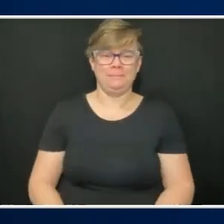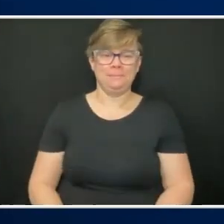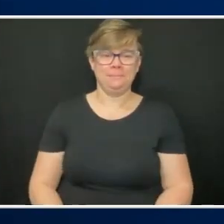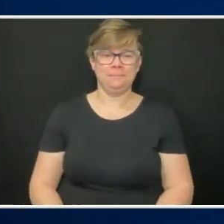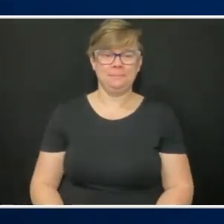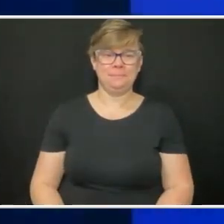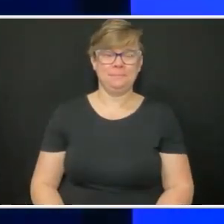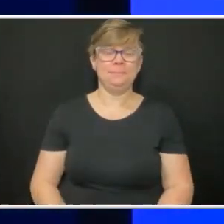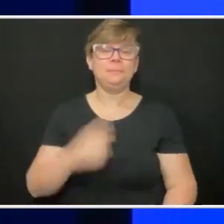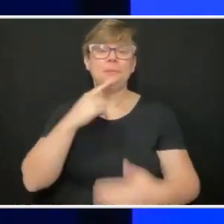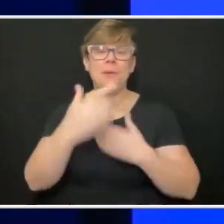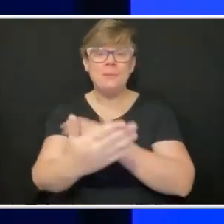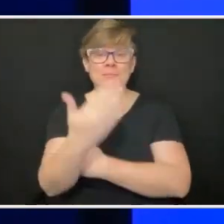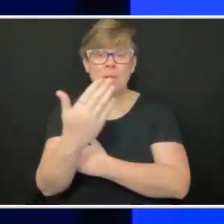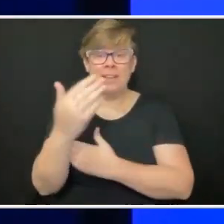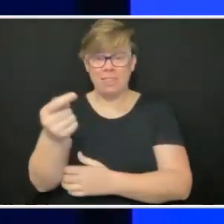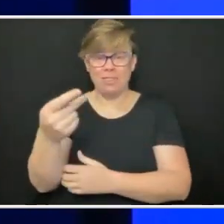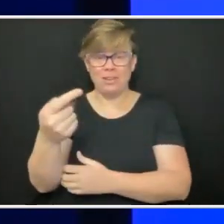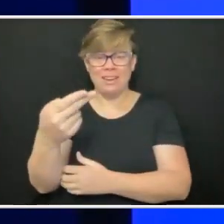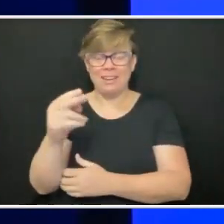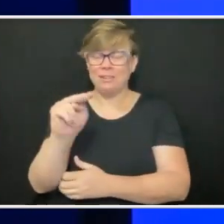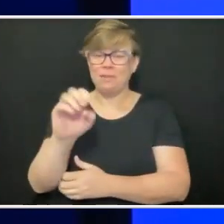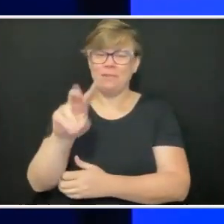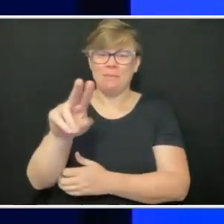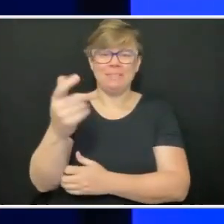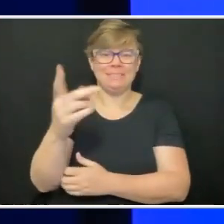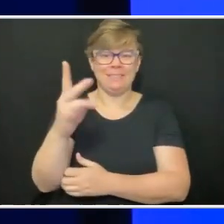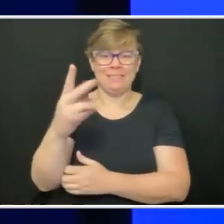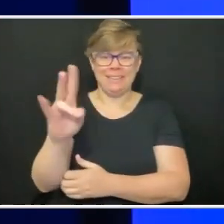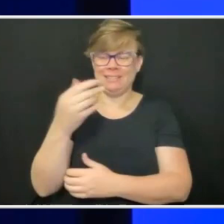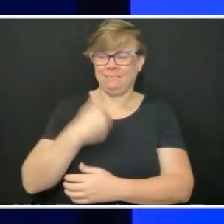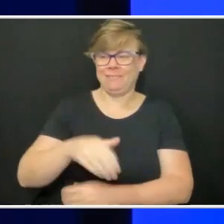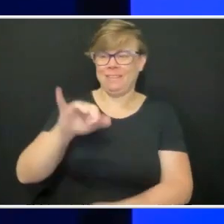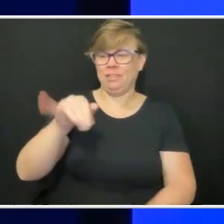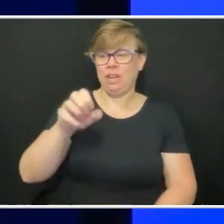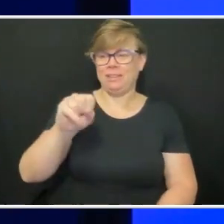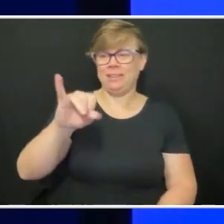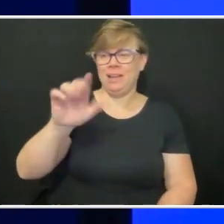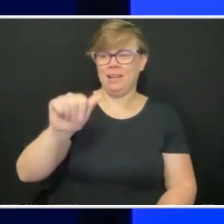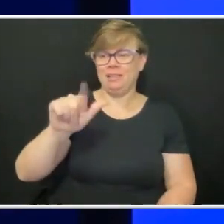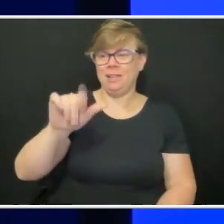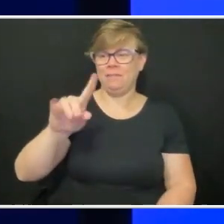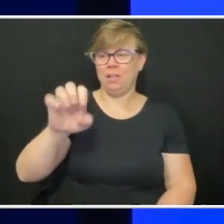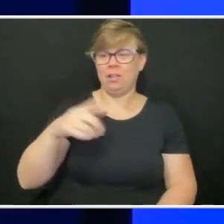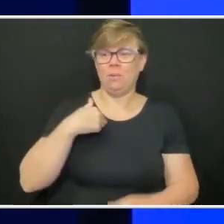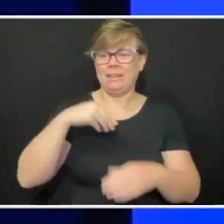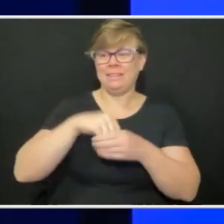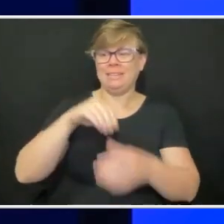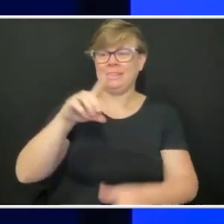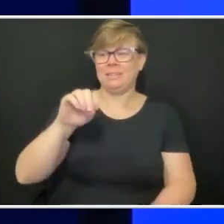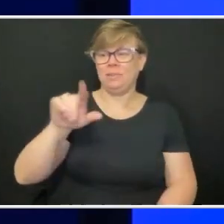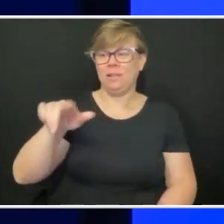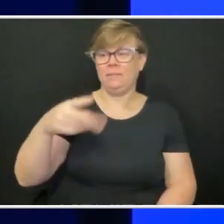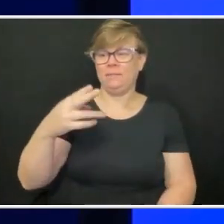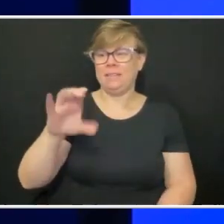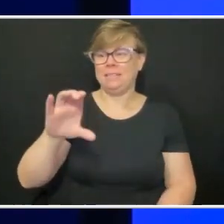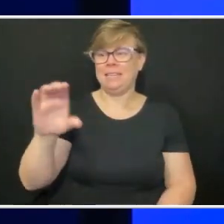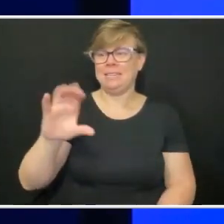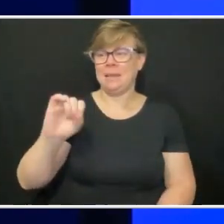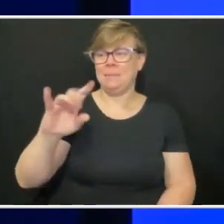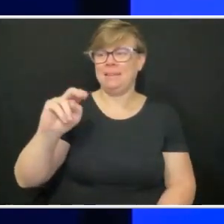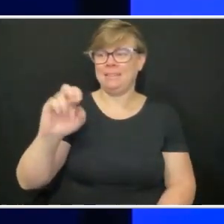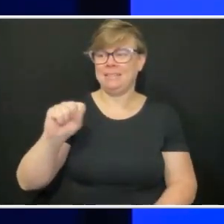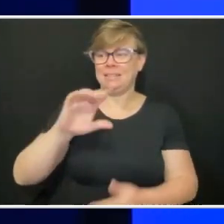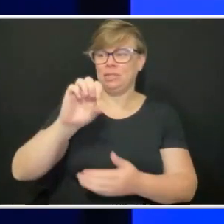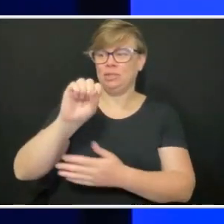And good morning. It is Thursday, November 17th. I'm Jessica Lovell. We are live inside the Dulcie Simons Jr. Family Broadcast Studio this morning.